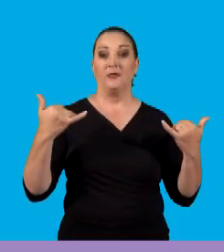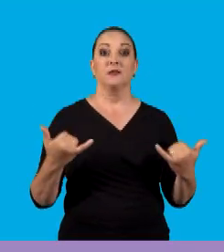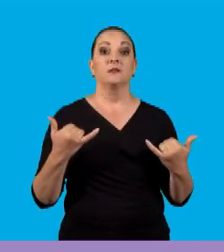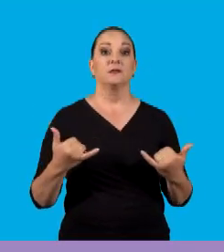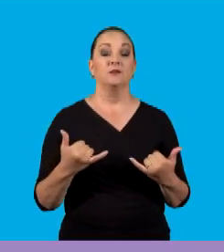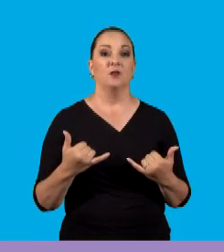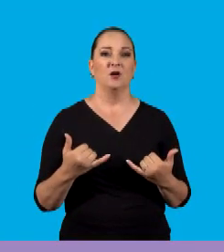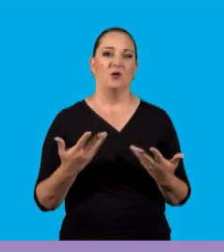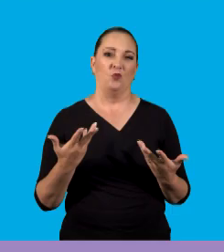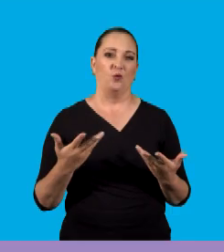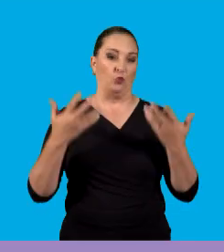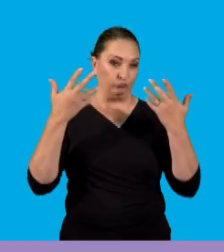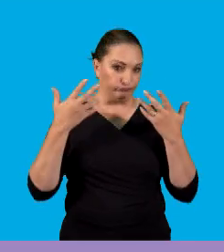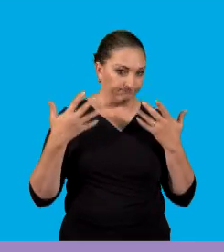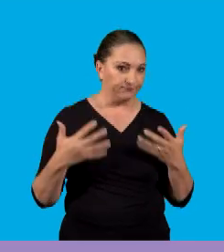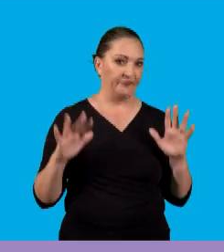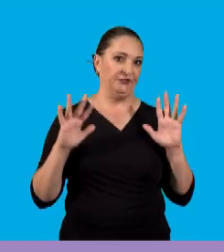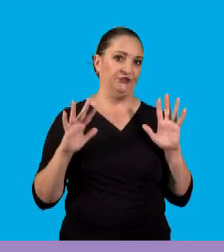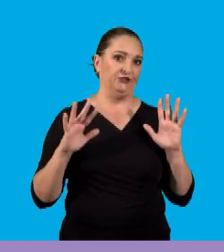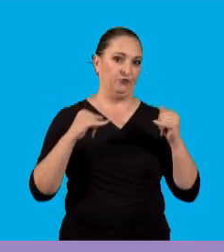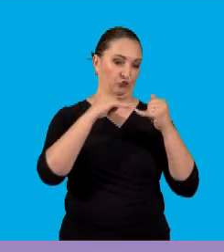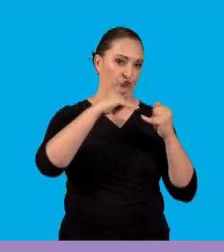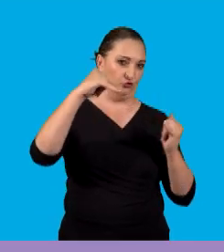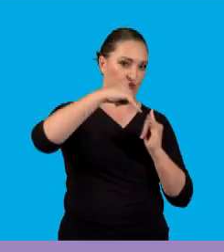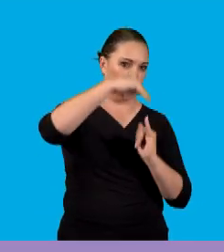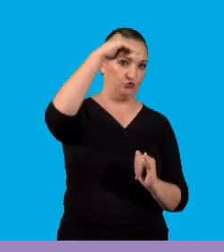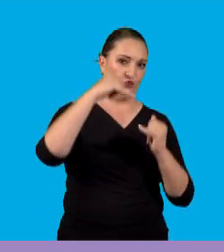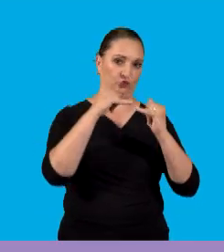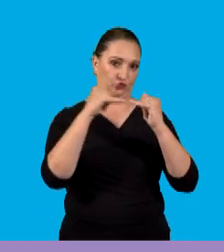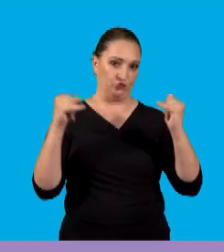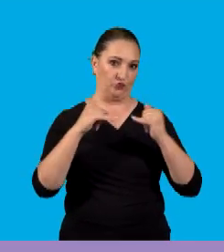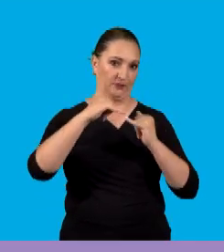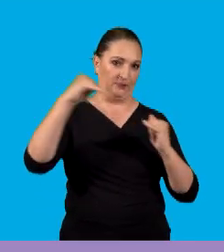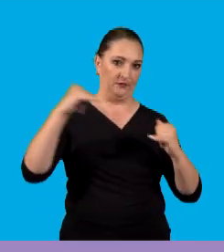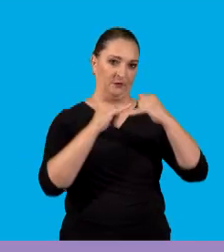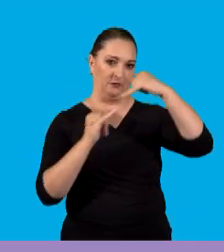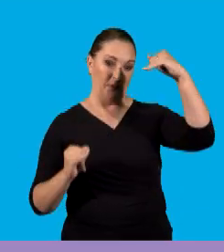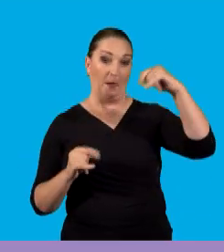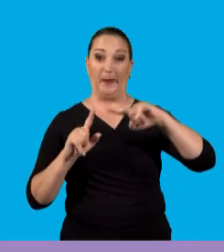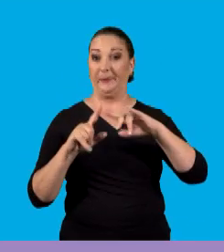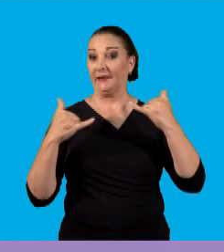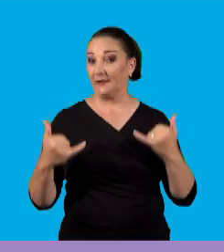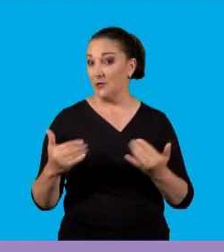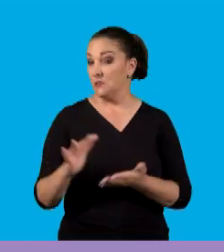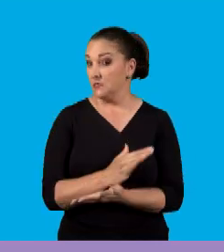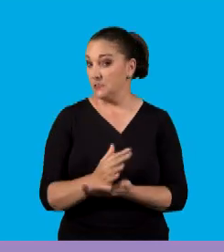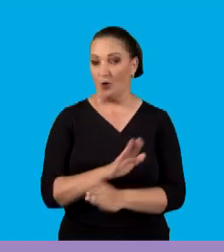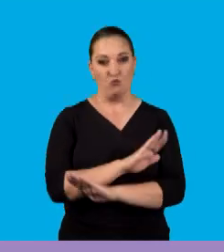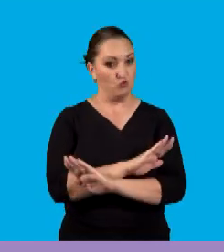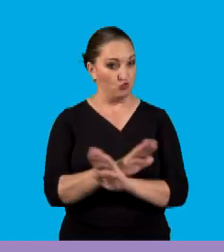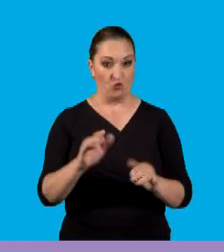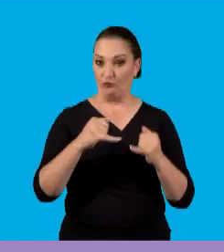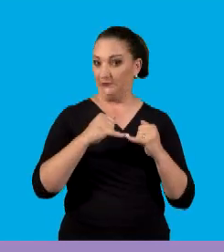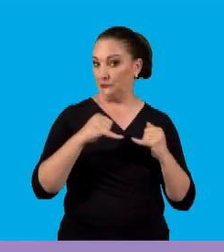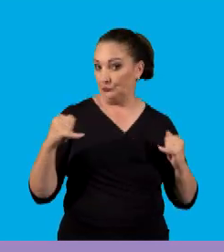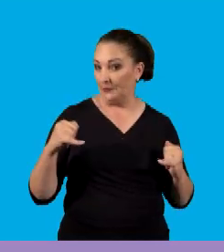not straight. So we've already looked at our straight graphs here. But now when we are talking about non-linear, we are talking about those